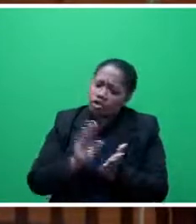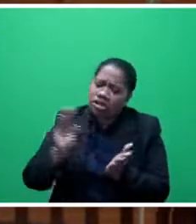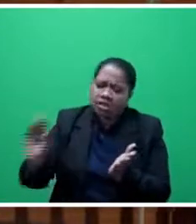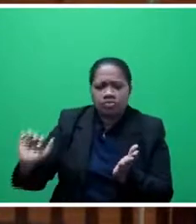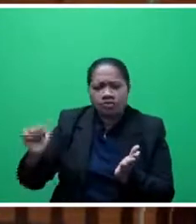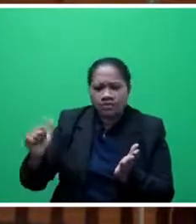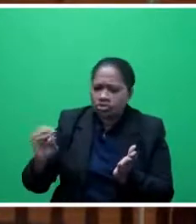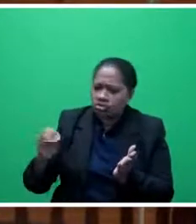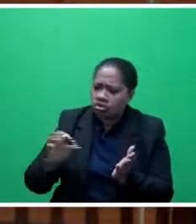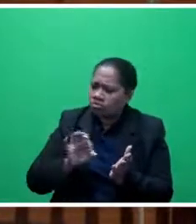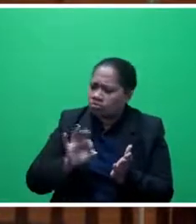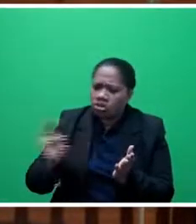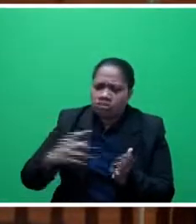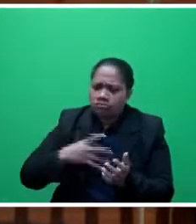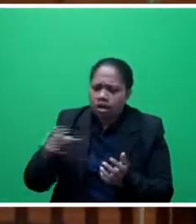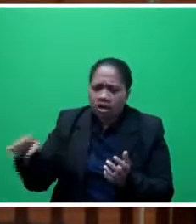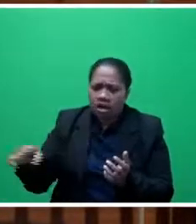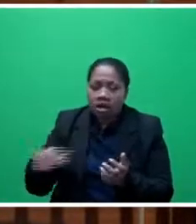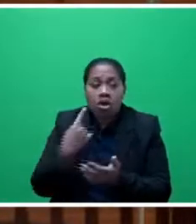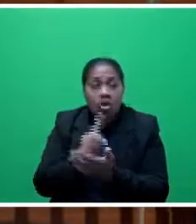he's looking for aid.